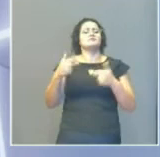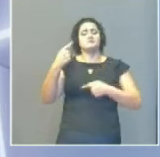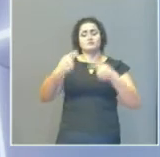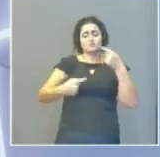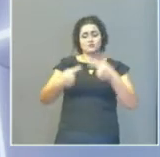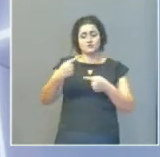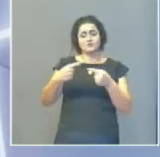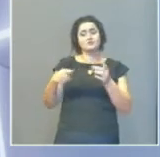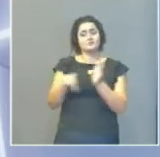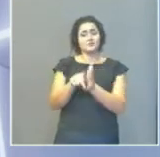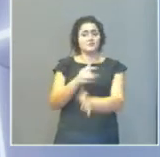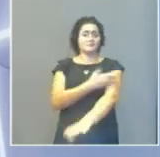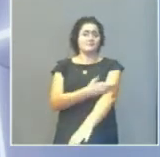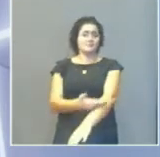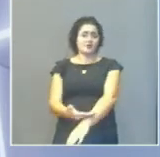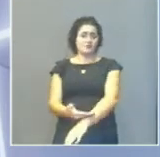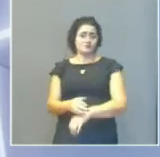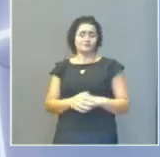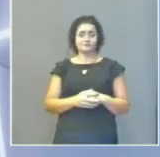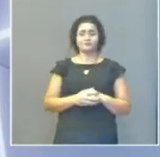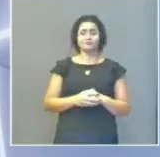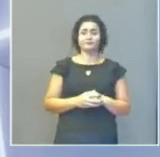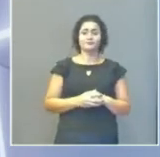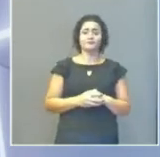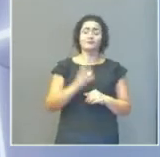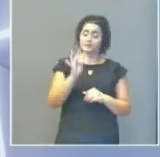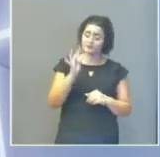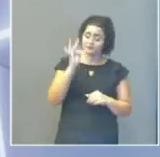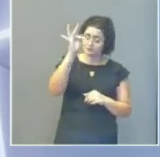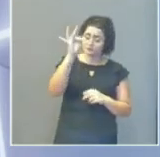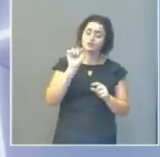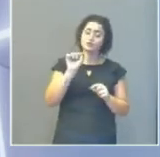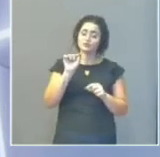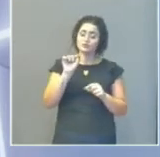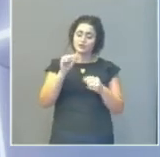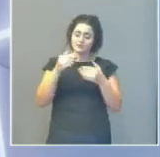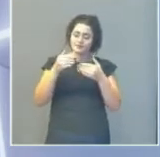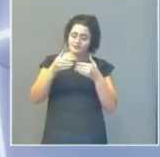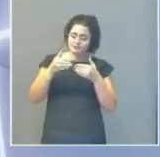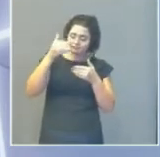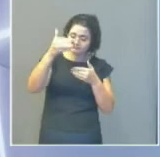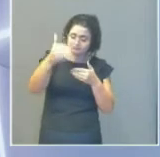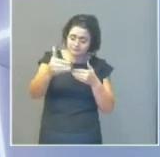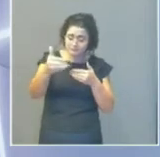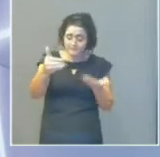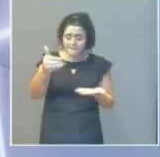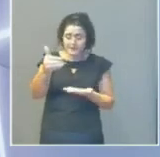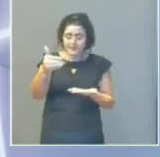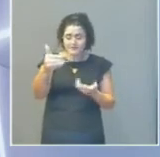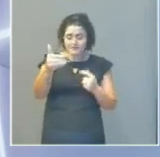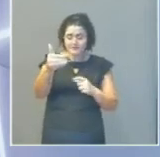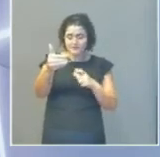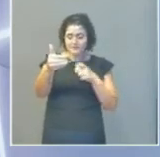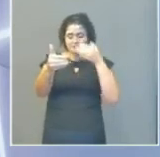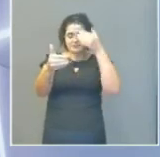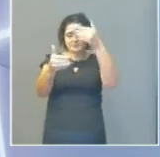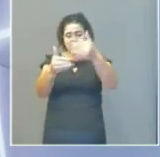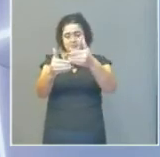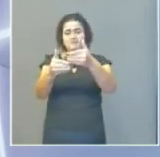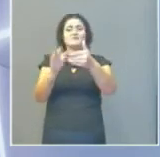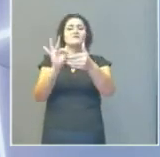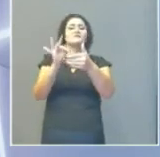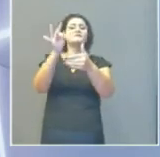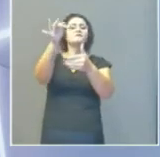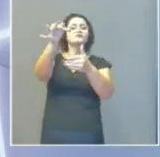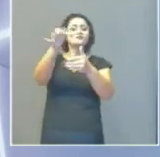is usually framed as an extension of the present, as a means to predict the future